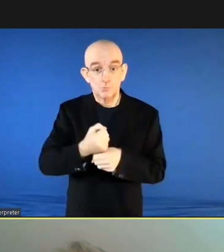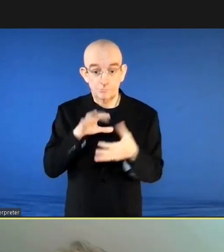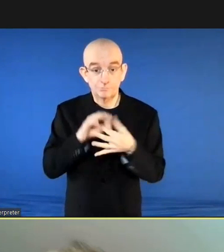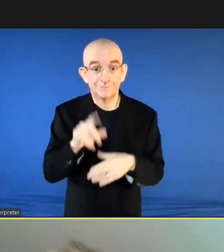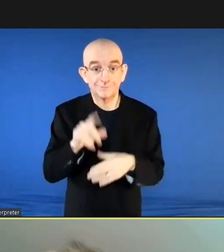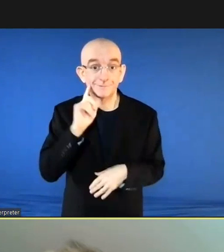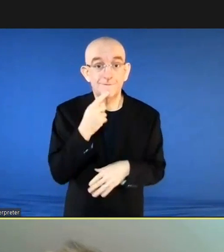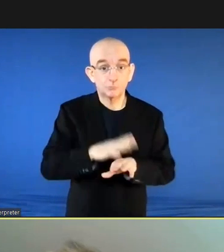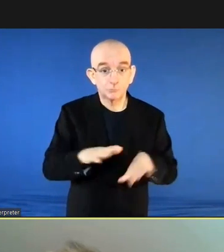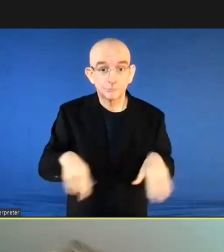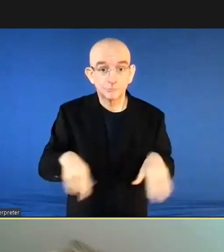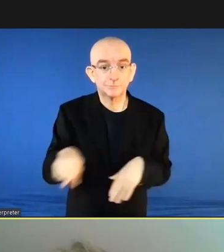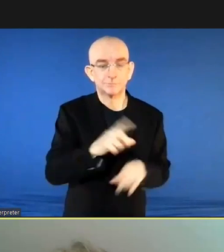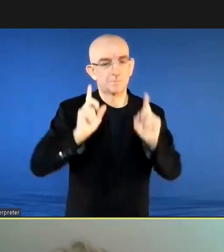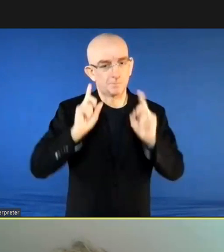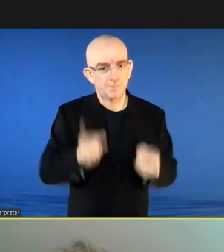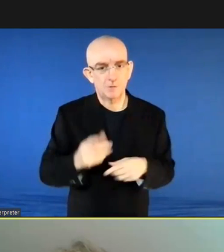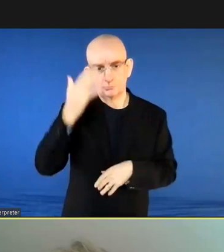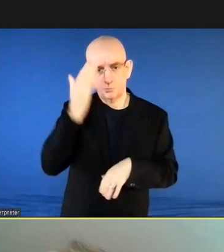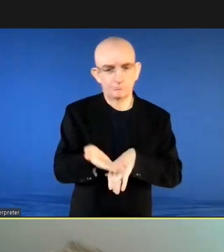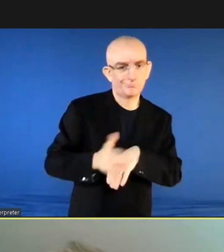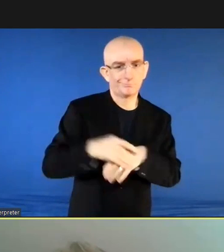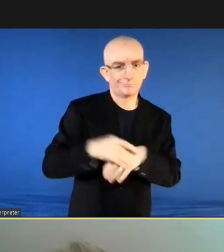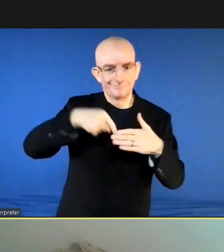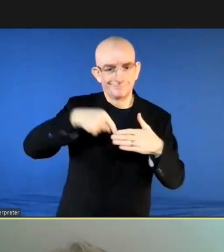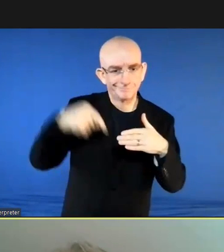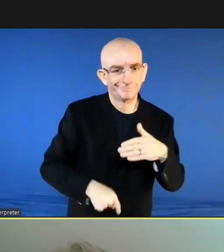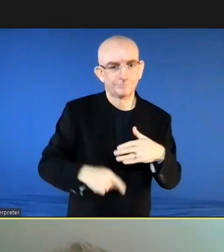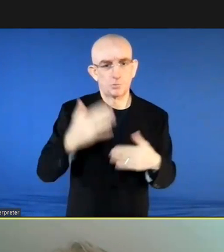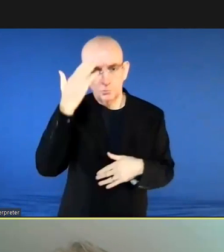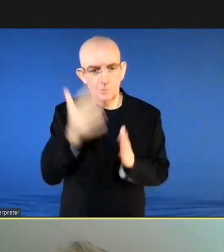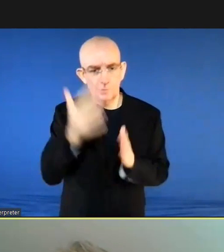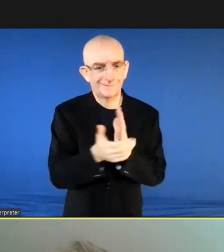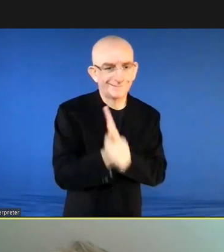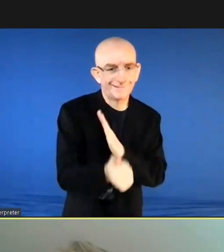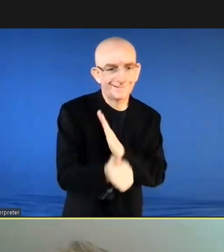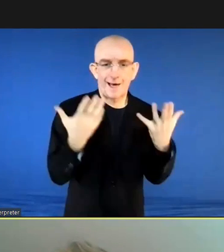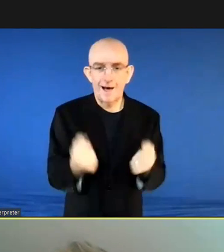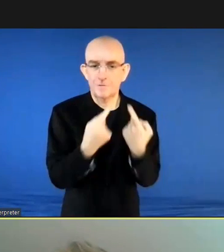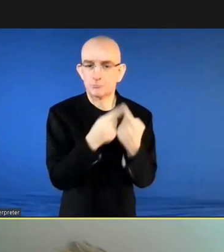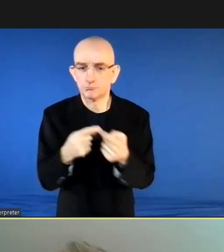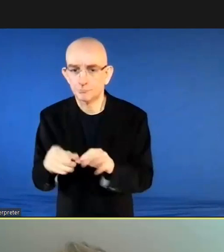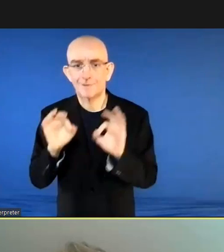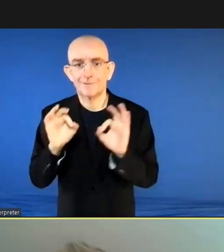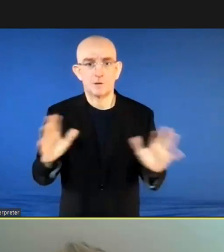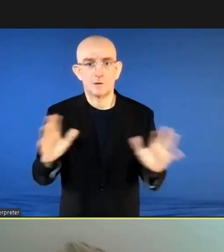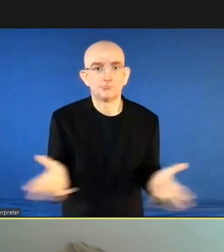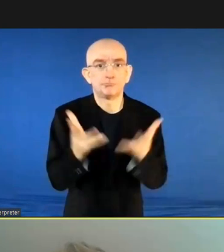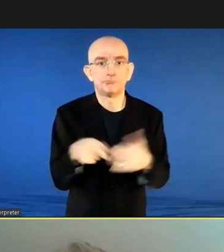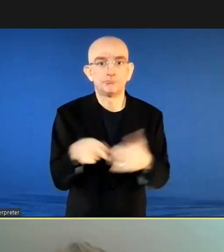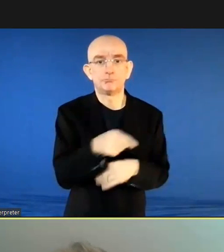the impact on their ability to access language and communication. We know that many small